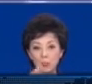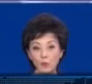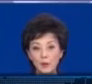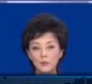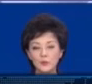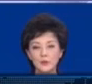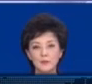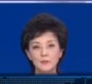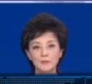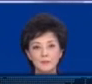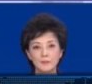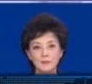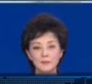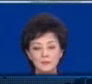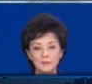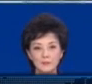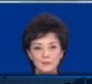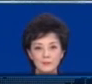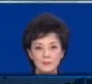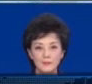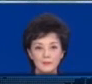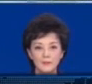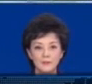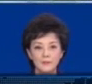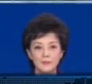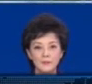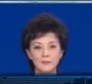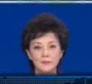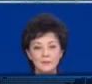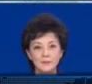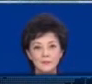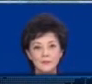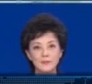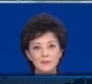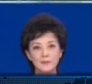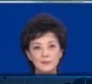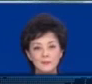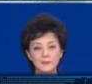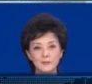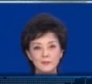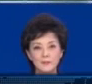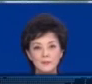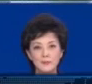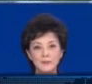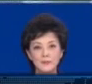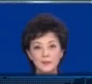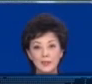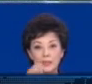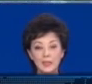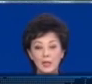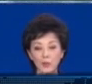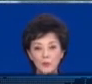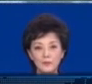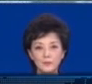there's no difficulties that we cannot conquer. Thank you. Thank you for Mr. Ding's